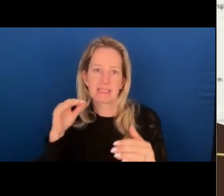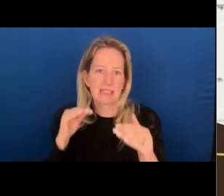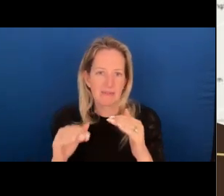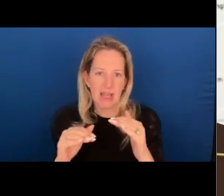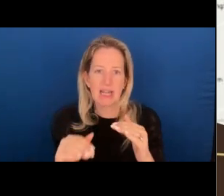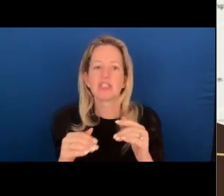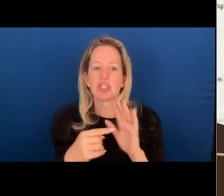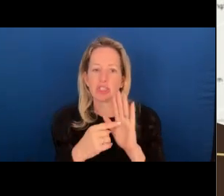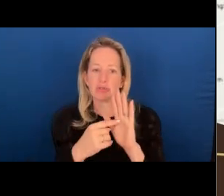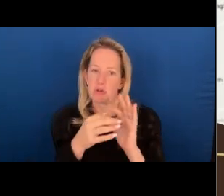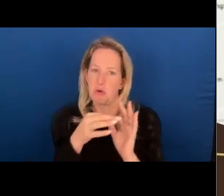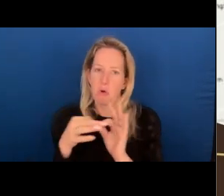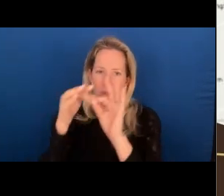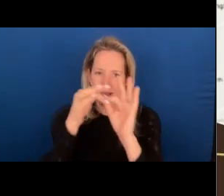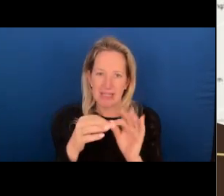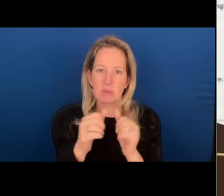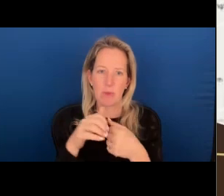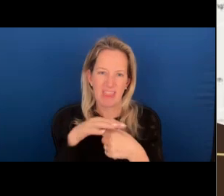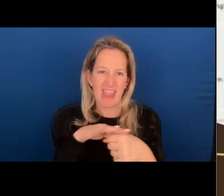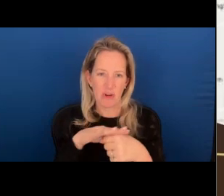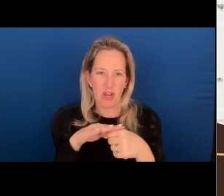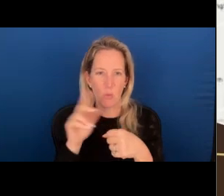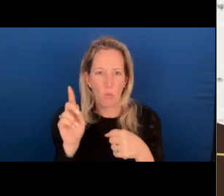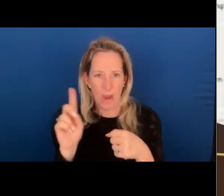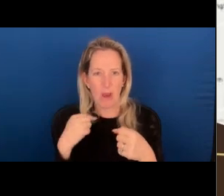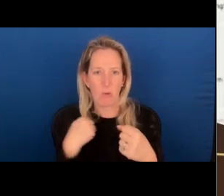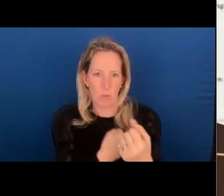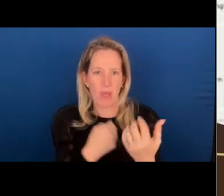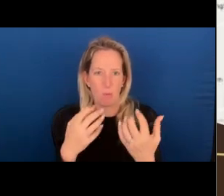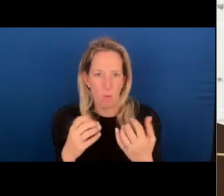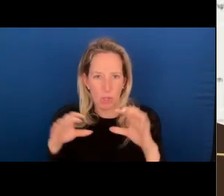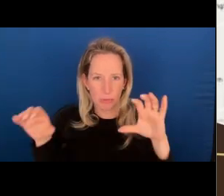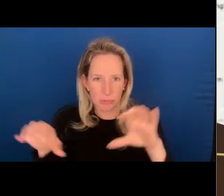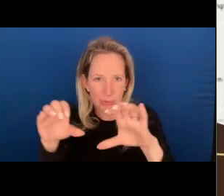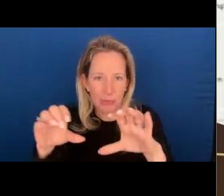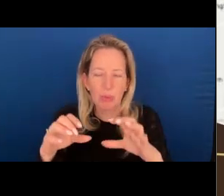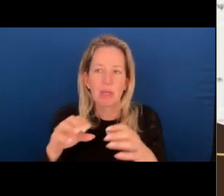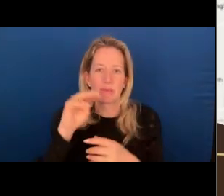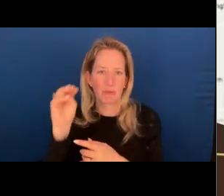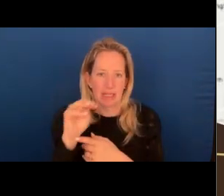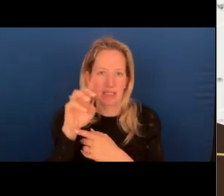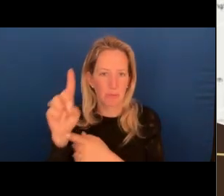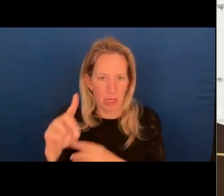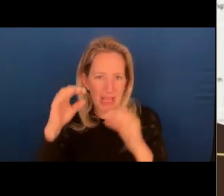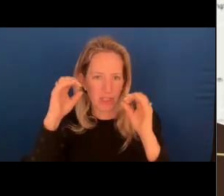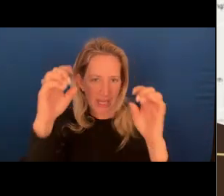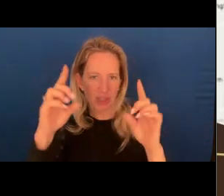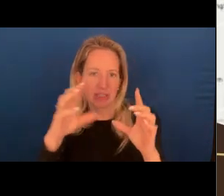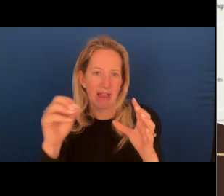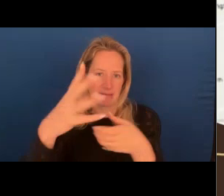with the areas that we were going to be doing marine debris education and engagement with throughout the city. Next slide,